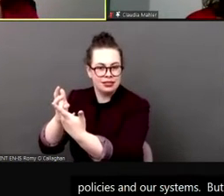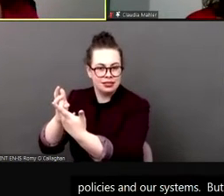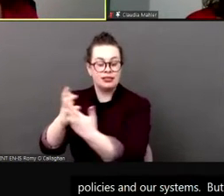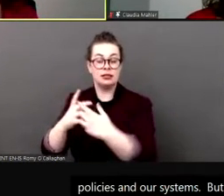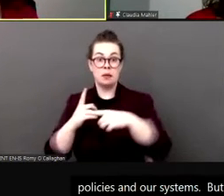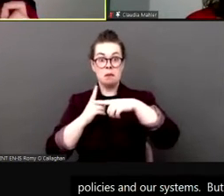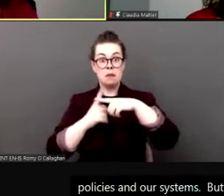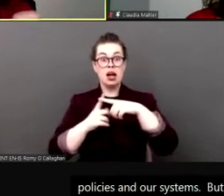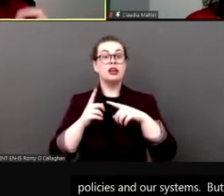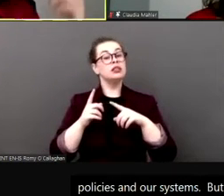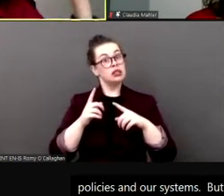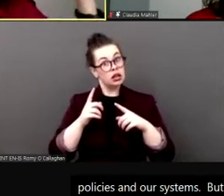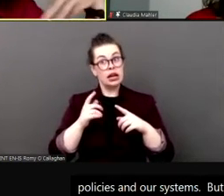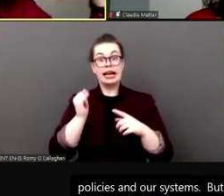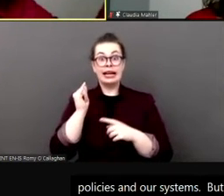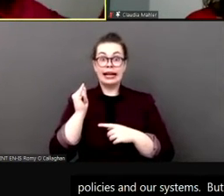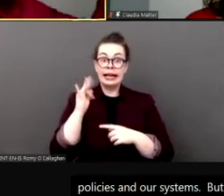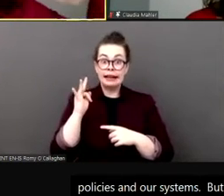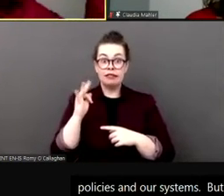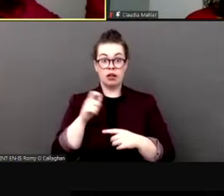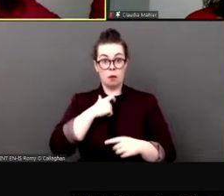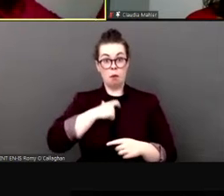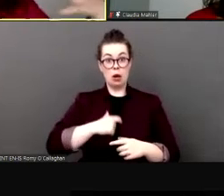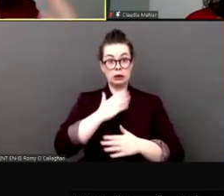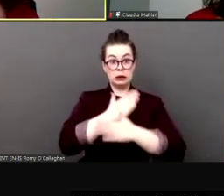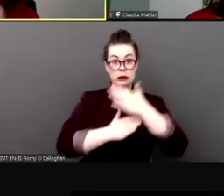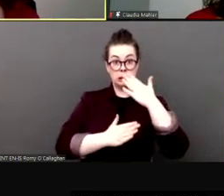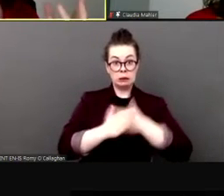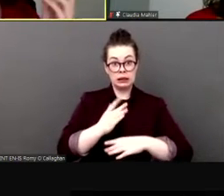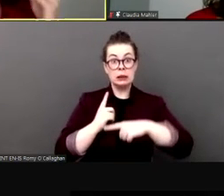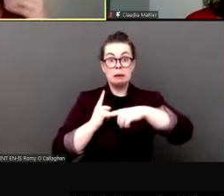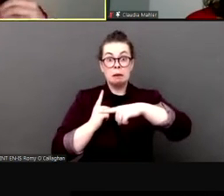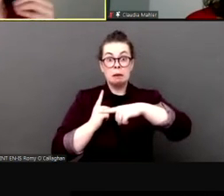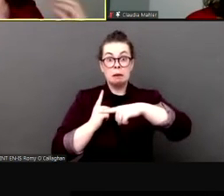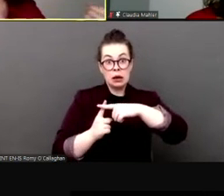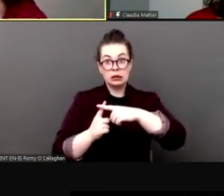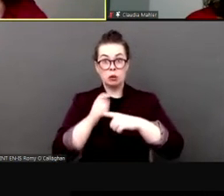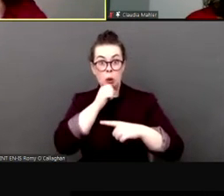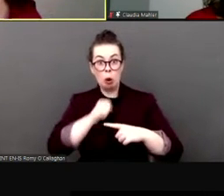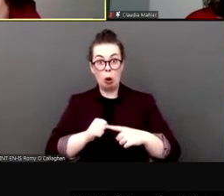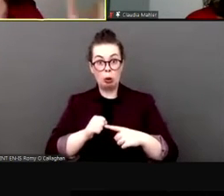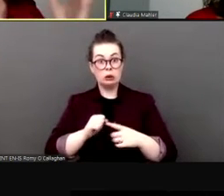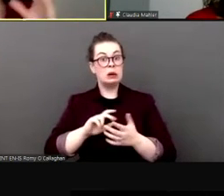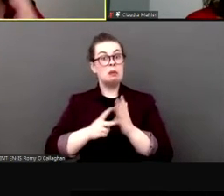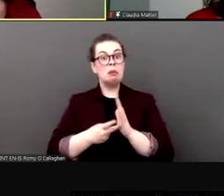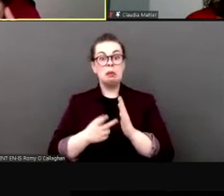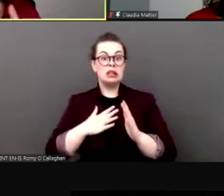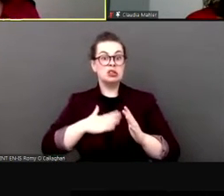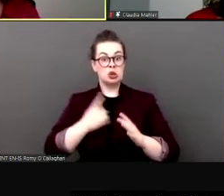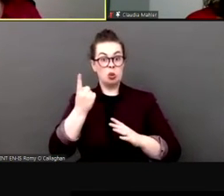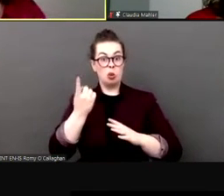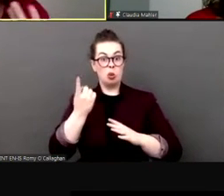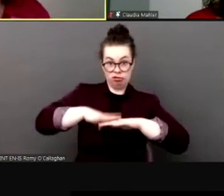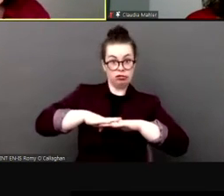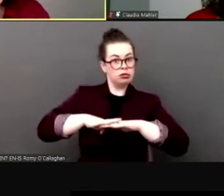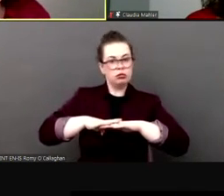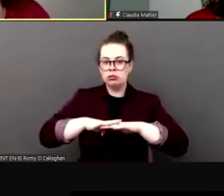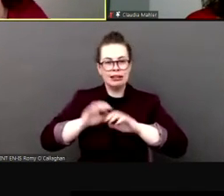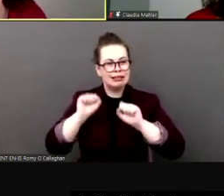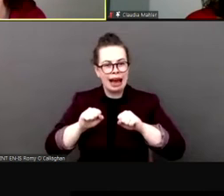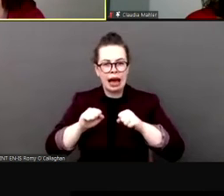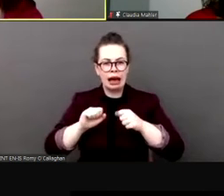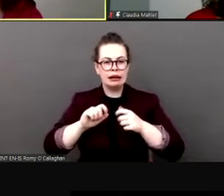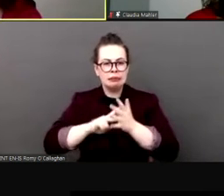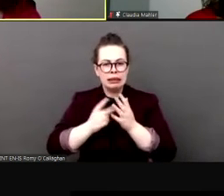+ 1 = 2, but 1 + 1 may equal 10 or more. So combined ableism and ageism produce unique